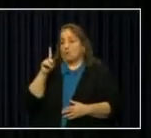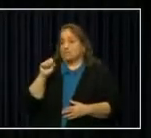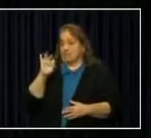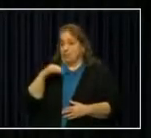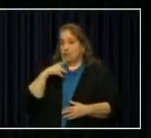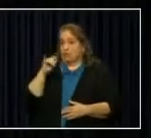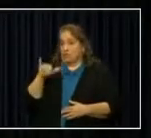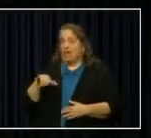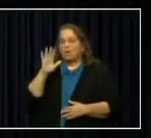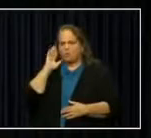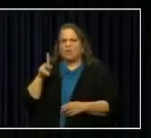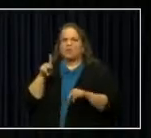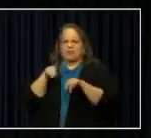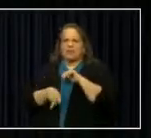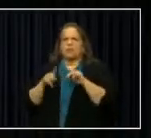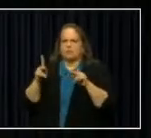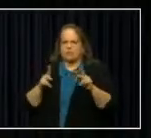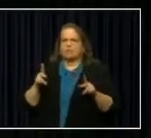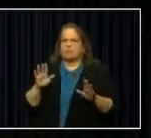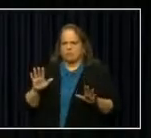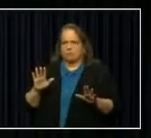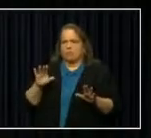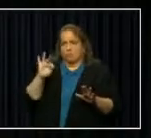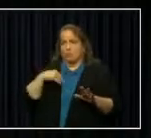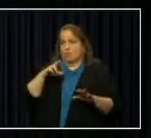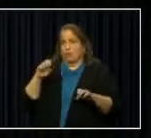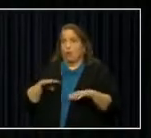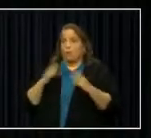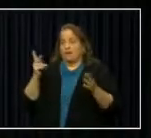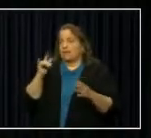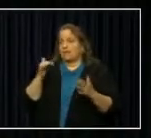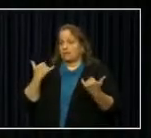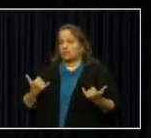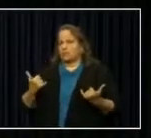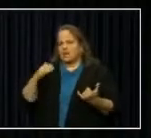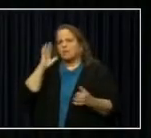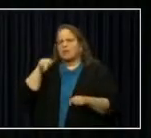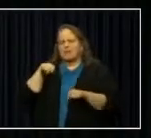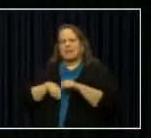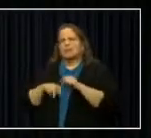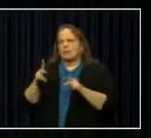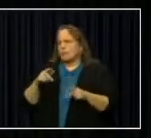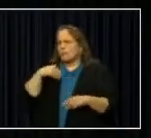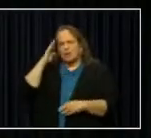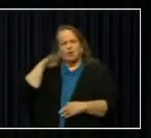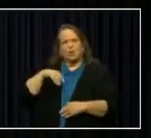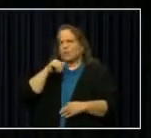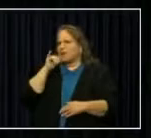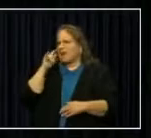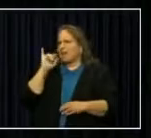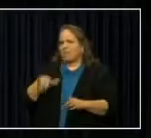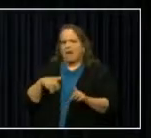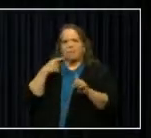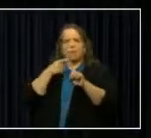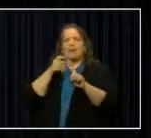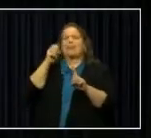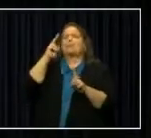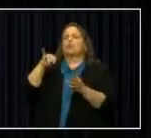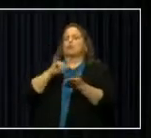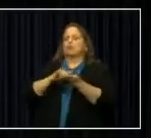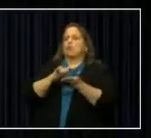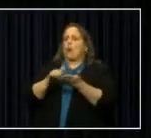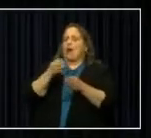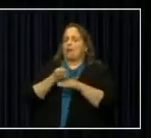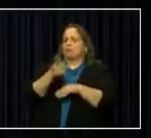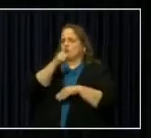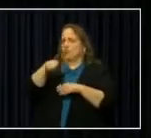people. It would absolutely kill people. We know we're not to that point. Even New York, with what they've been through, is